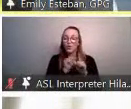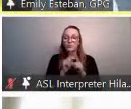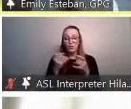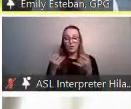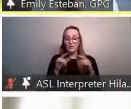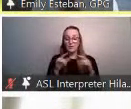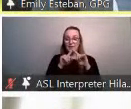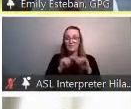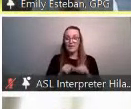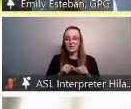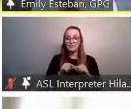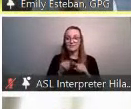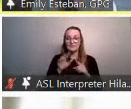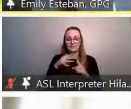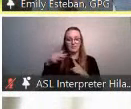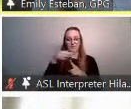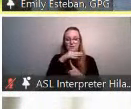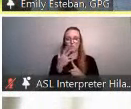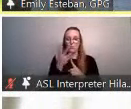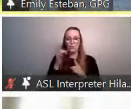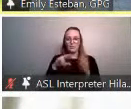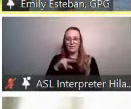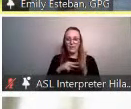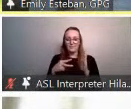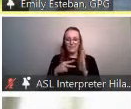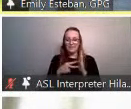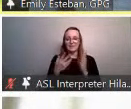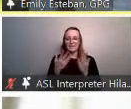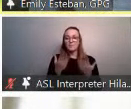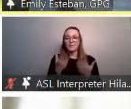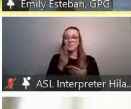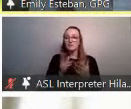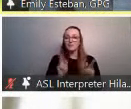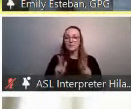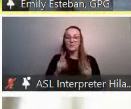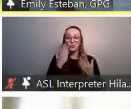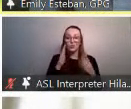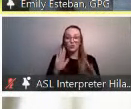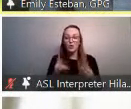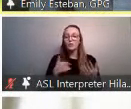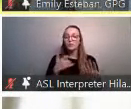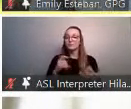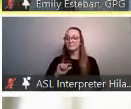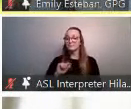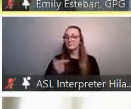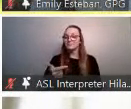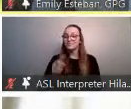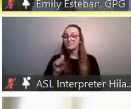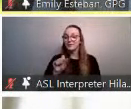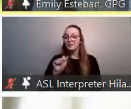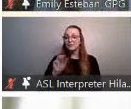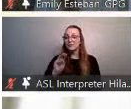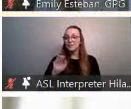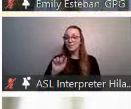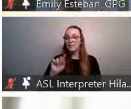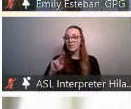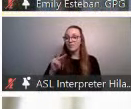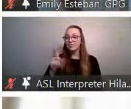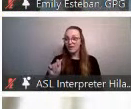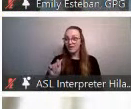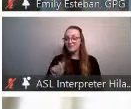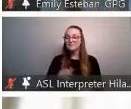means. All really great points. Thank you for bringing them up. I will pass it now off to Samantha. Thank